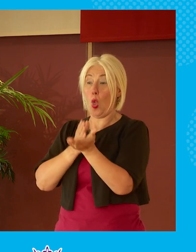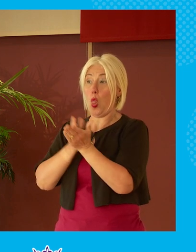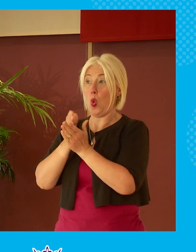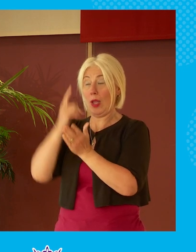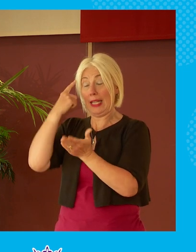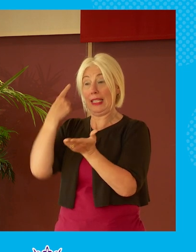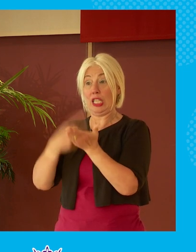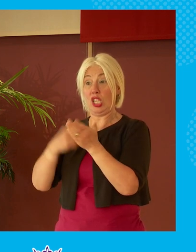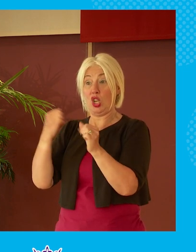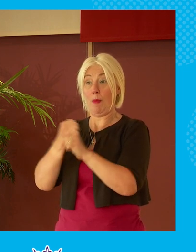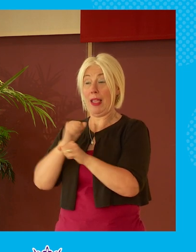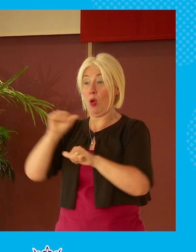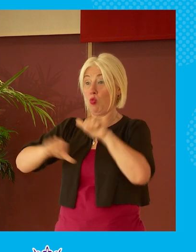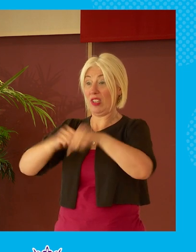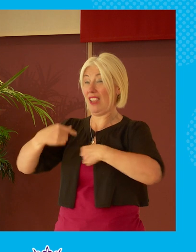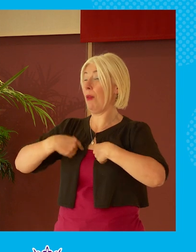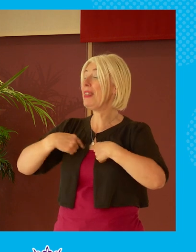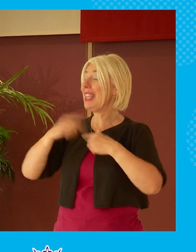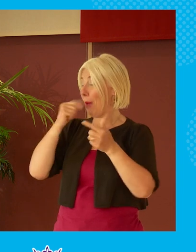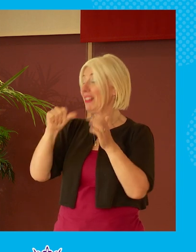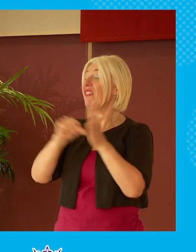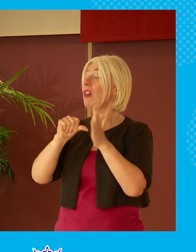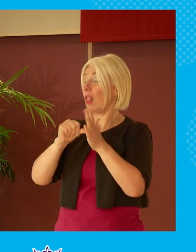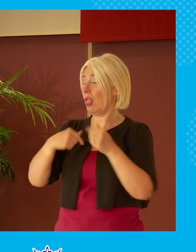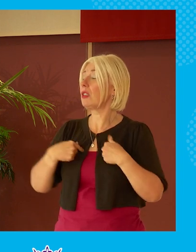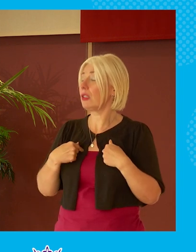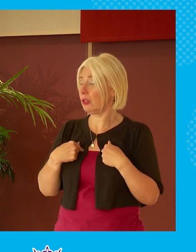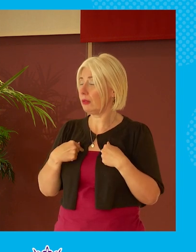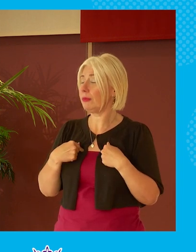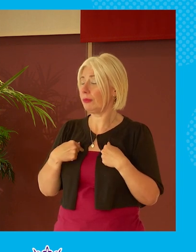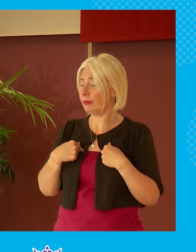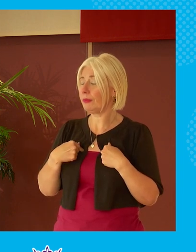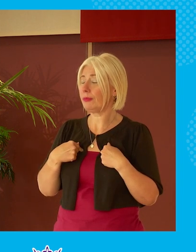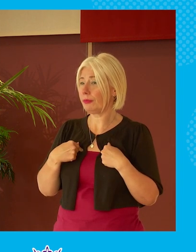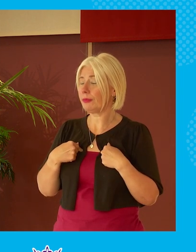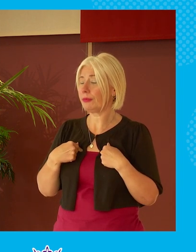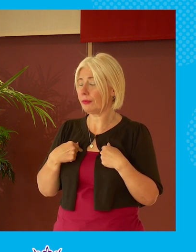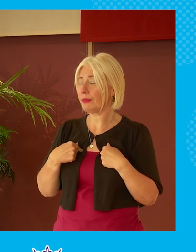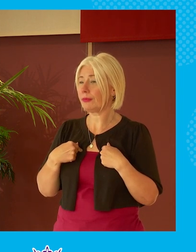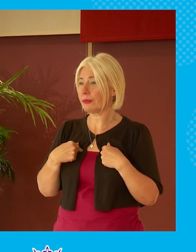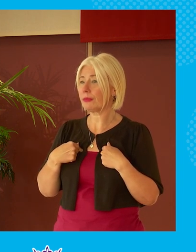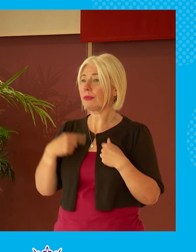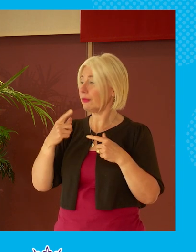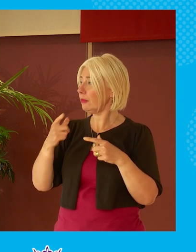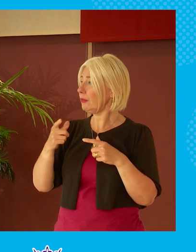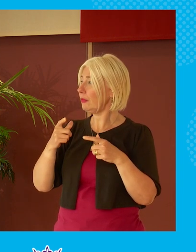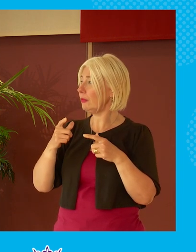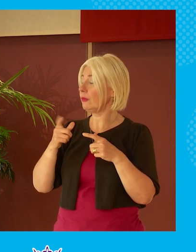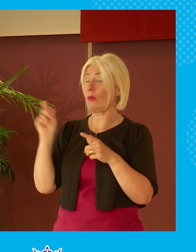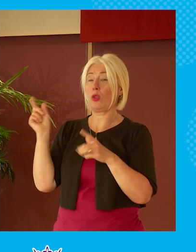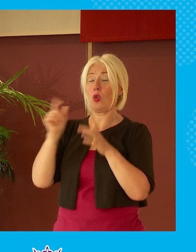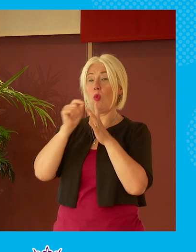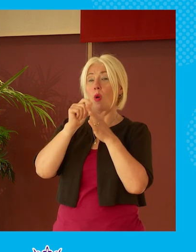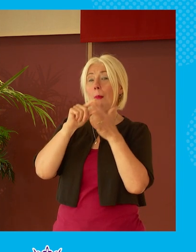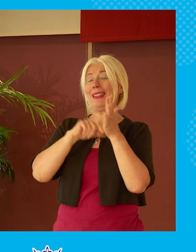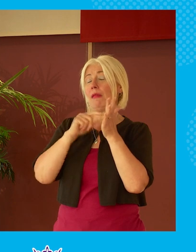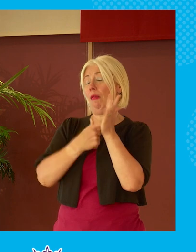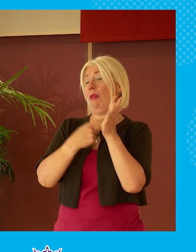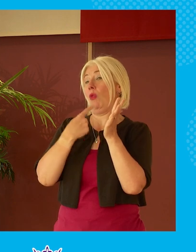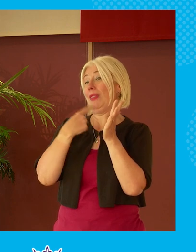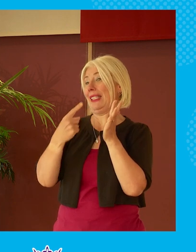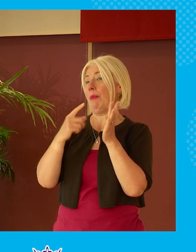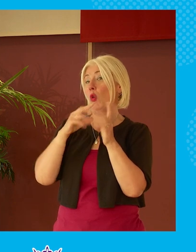process is quite difficult for me and i think that um just to touch upon what peter was saying about